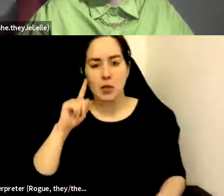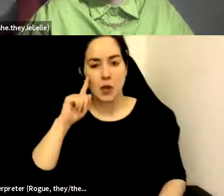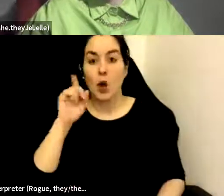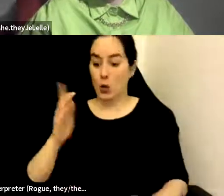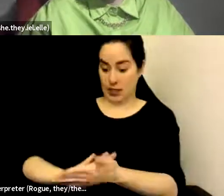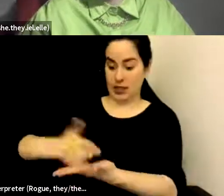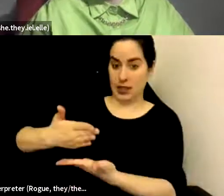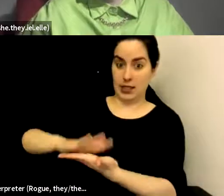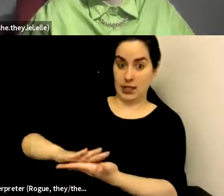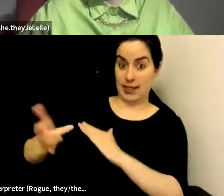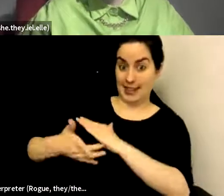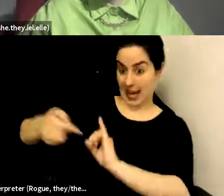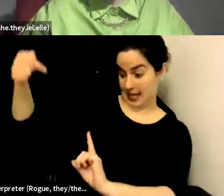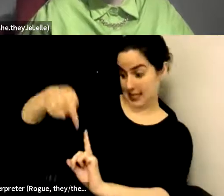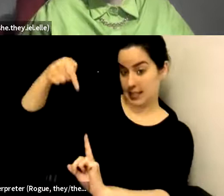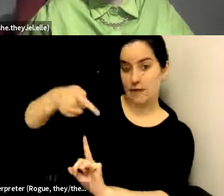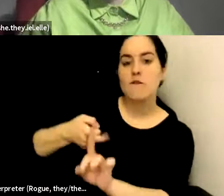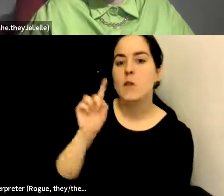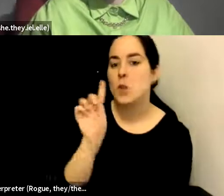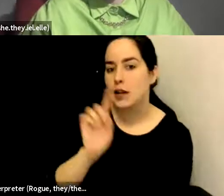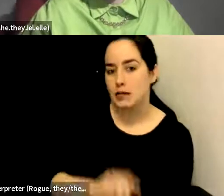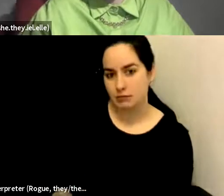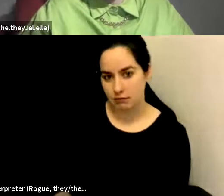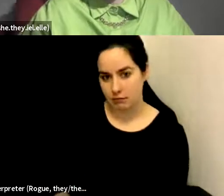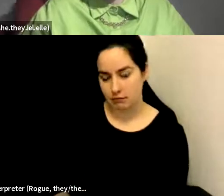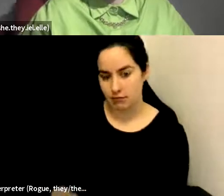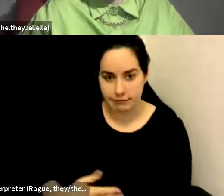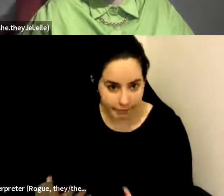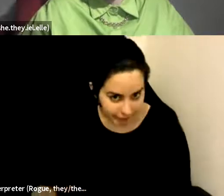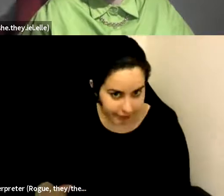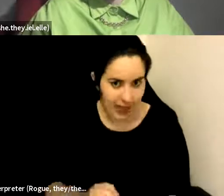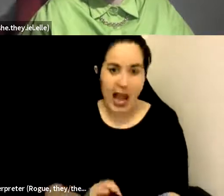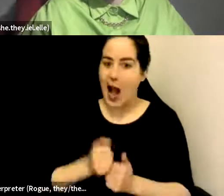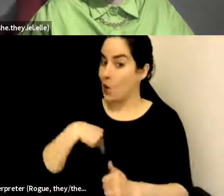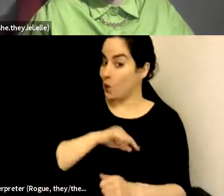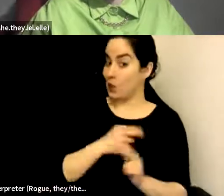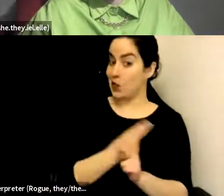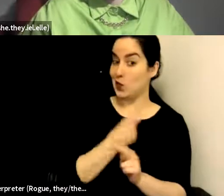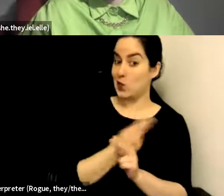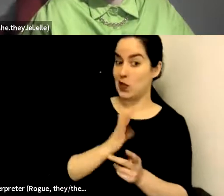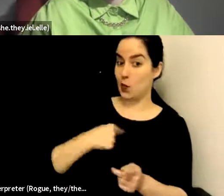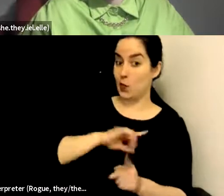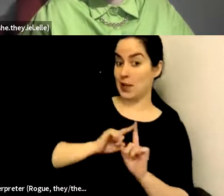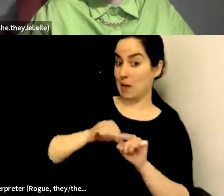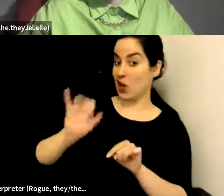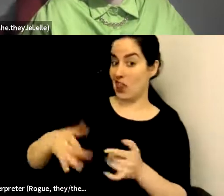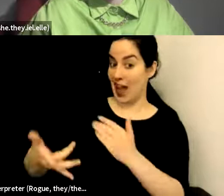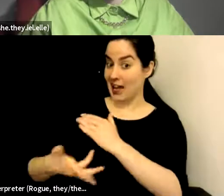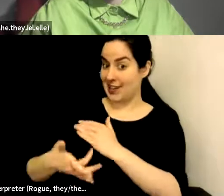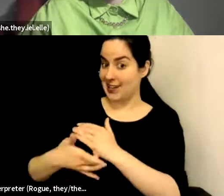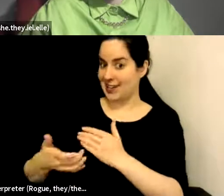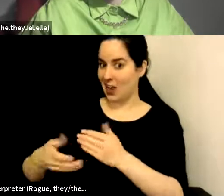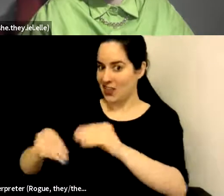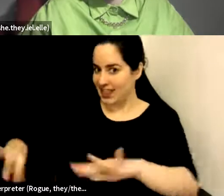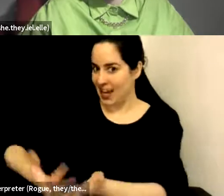come from and the uses that we have and our dependability on land extraction